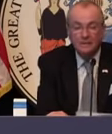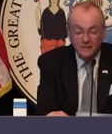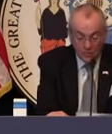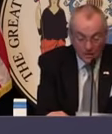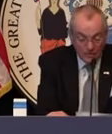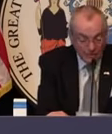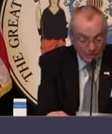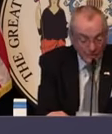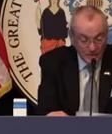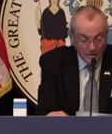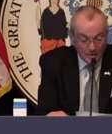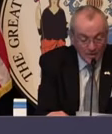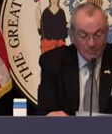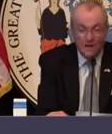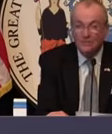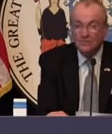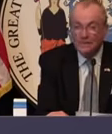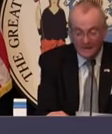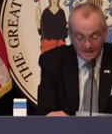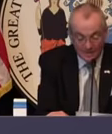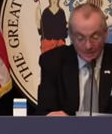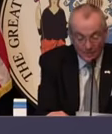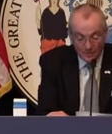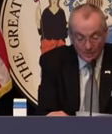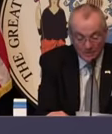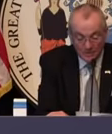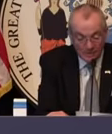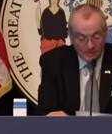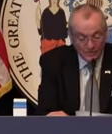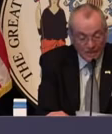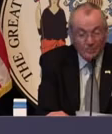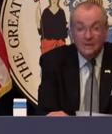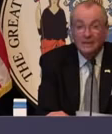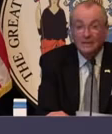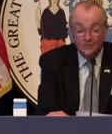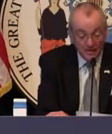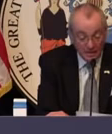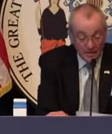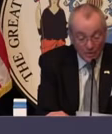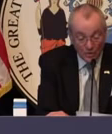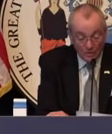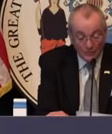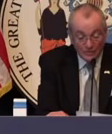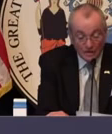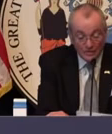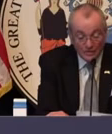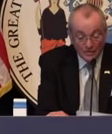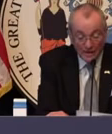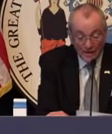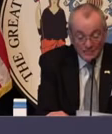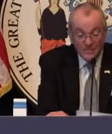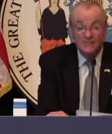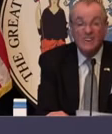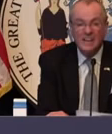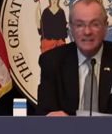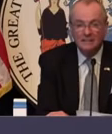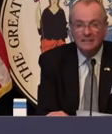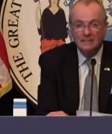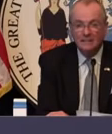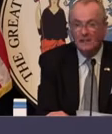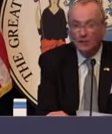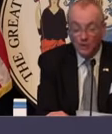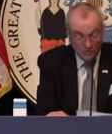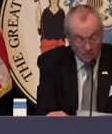people across our state who are going above and beyond to help their communities and to help the frontline workers whose efforts have